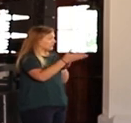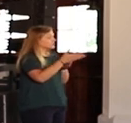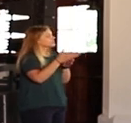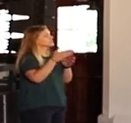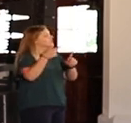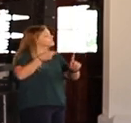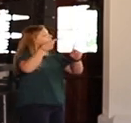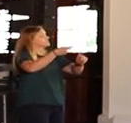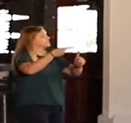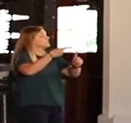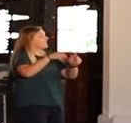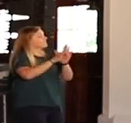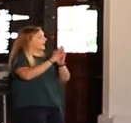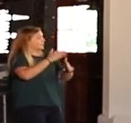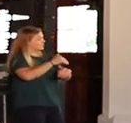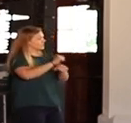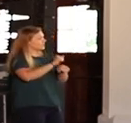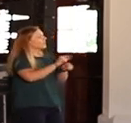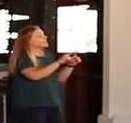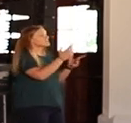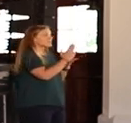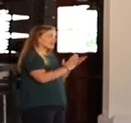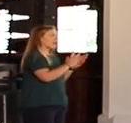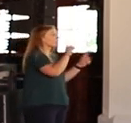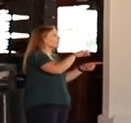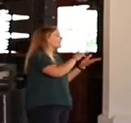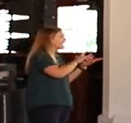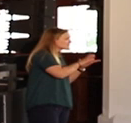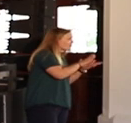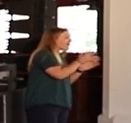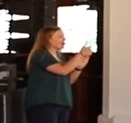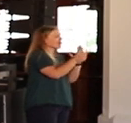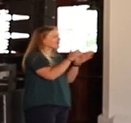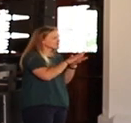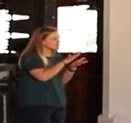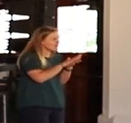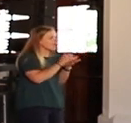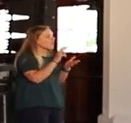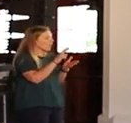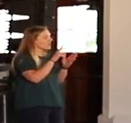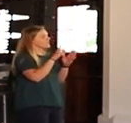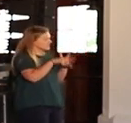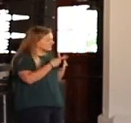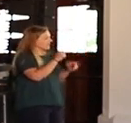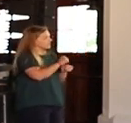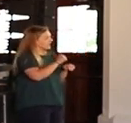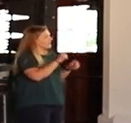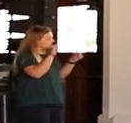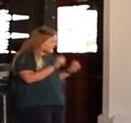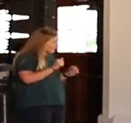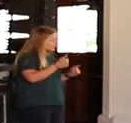music after Agnes, but at the same time, we have music majors who go on to med school or law school, or who otherwise enter the workforce as